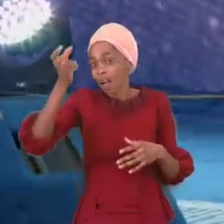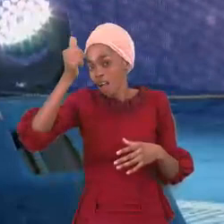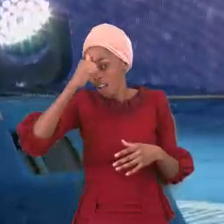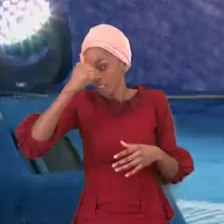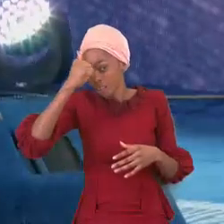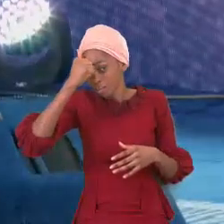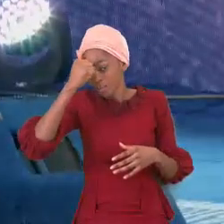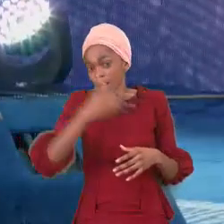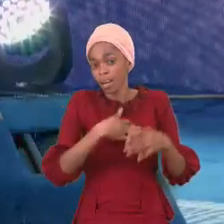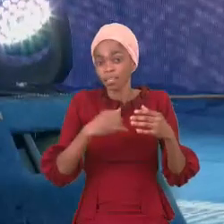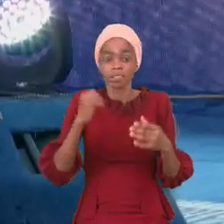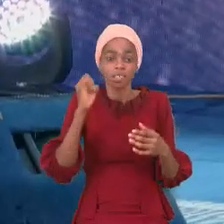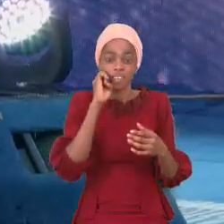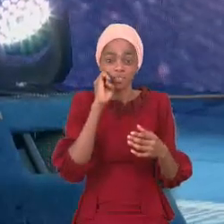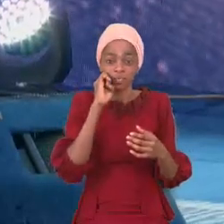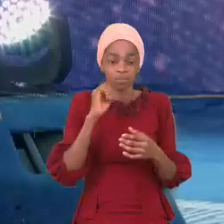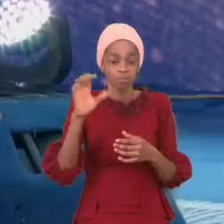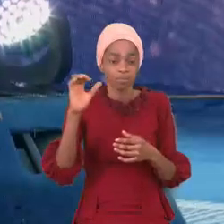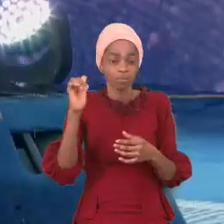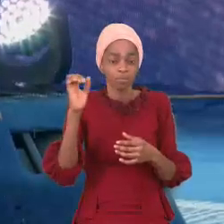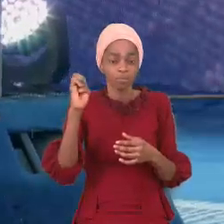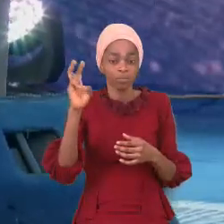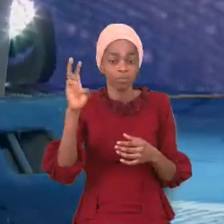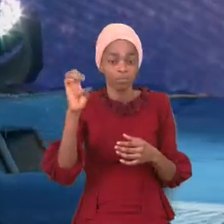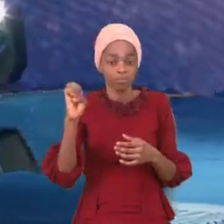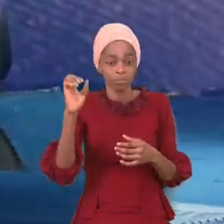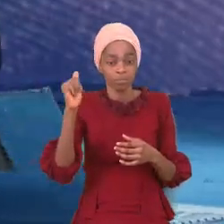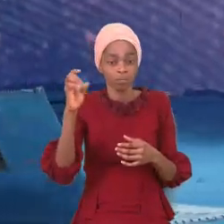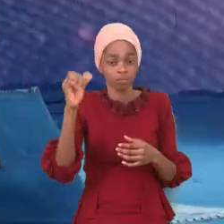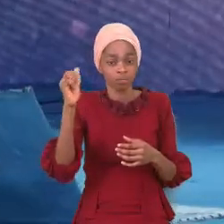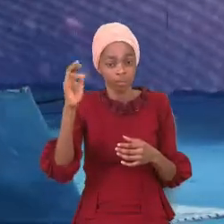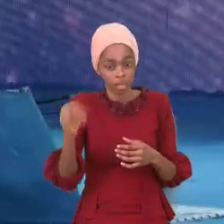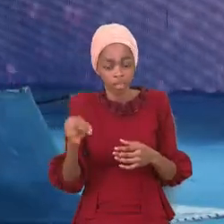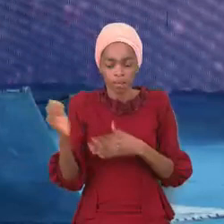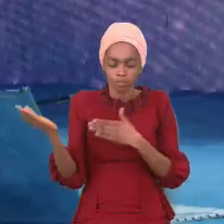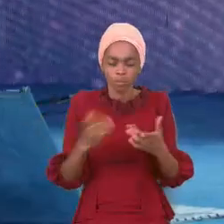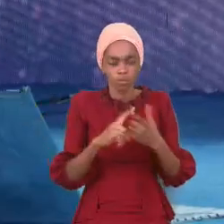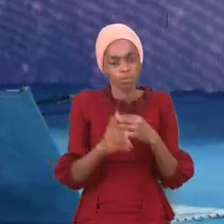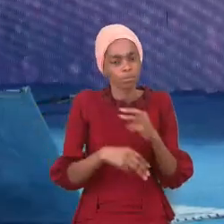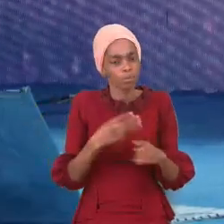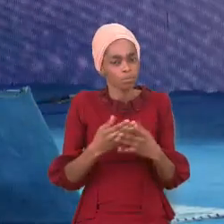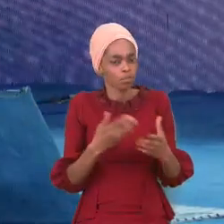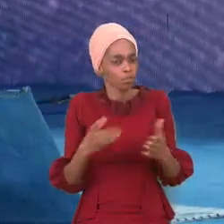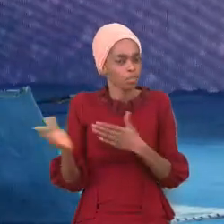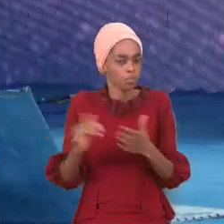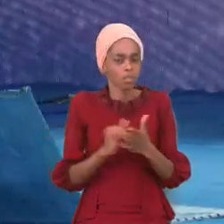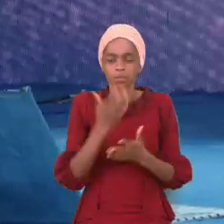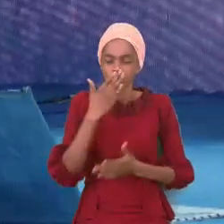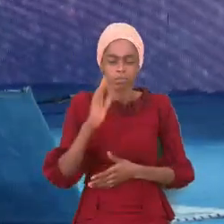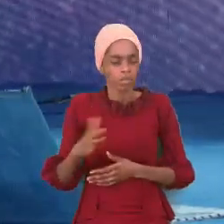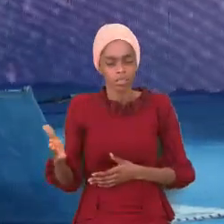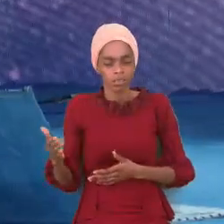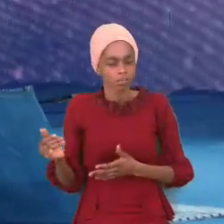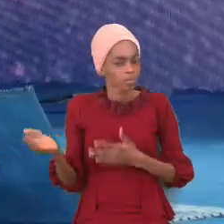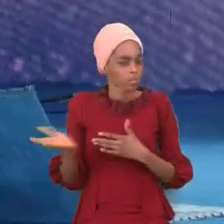brought into the world. Before they brought that evil sin, that